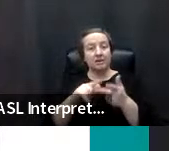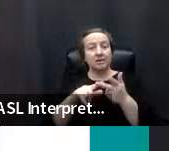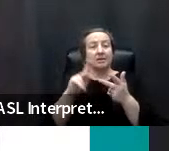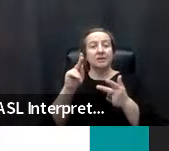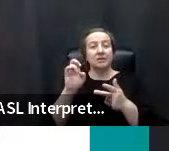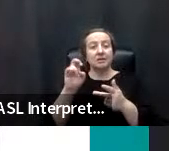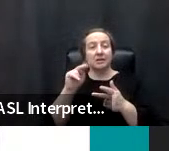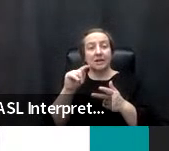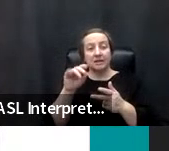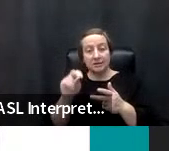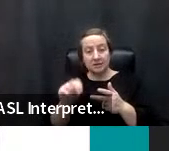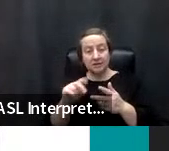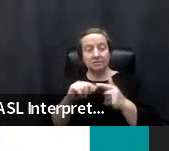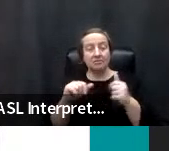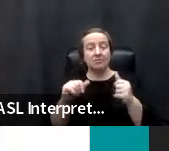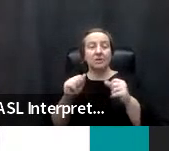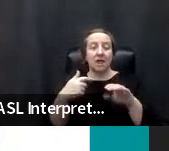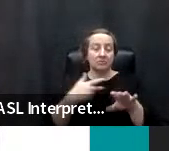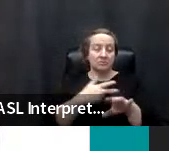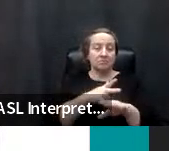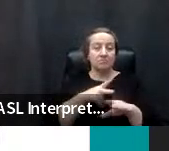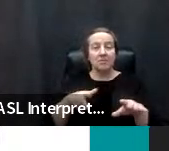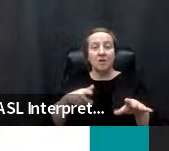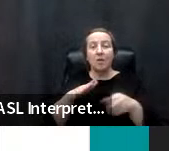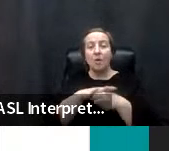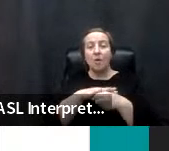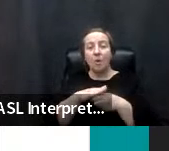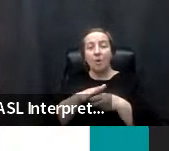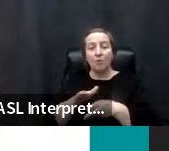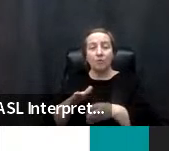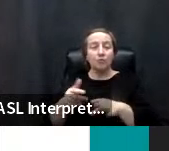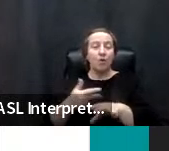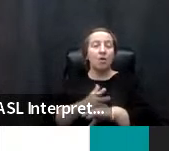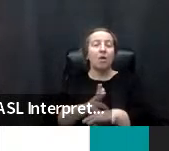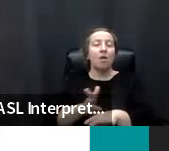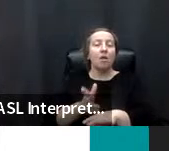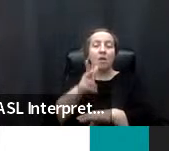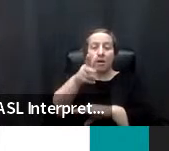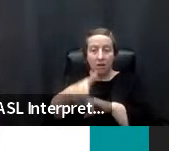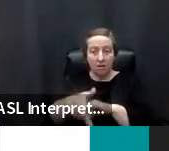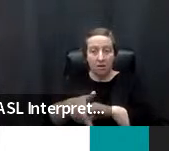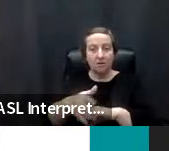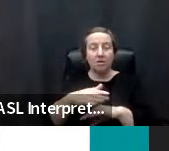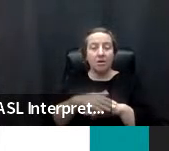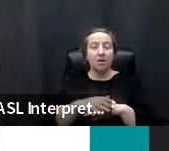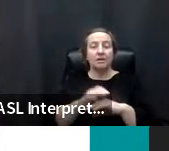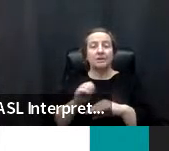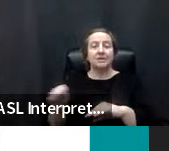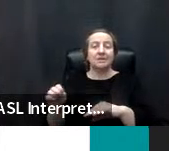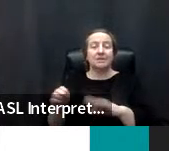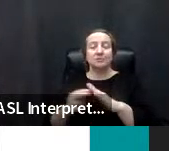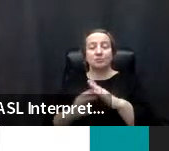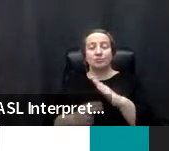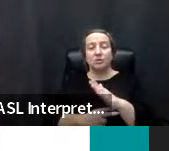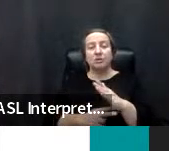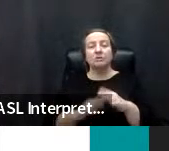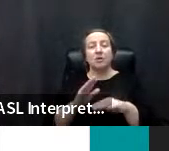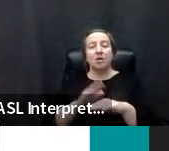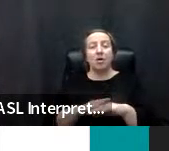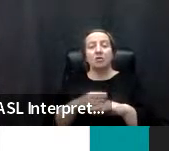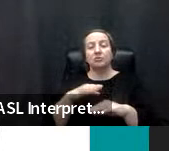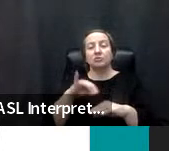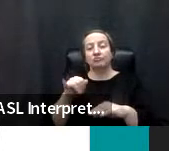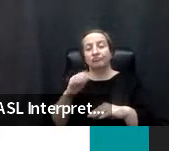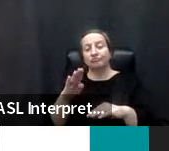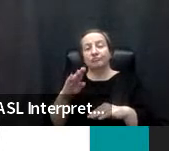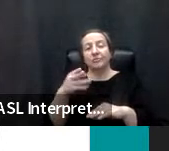can circulate on local roads and over the east arterial bridge with and accessing onto Hayden Island,